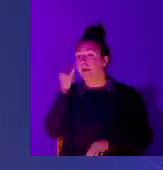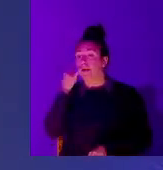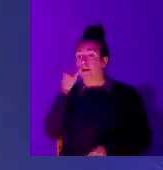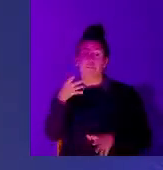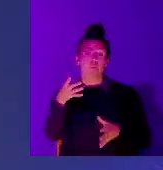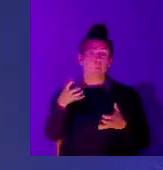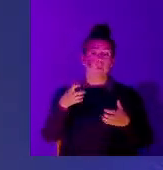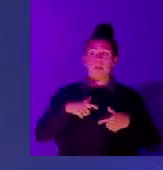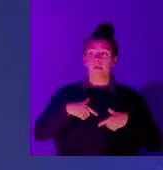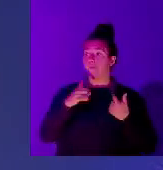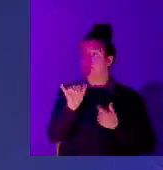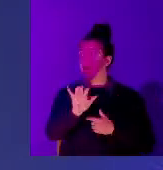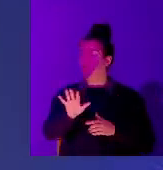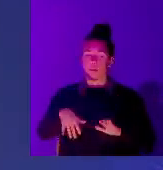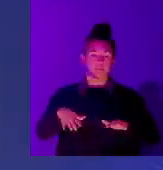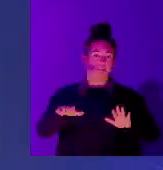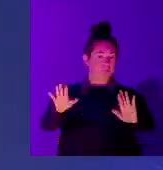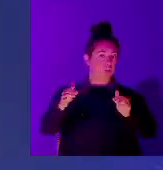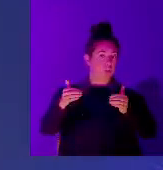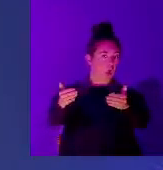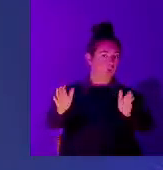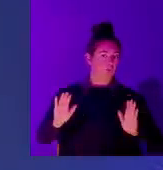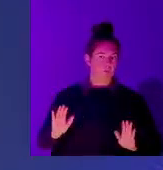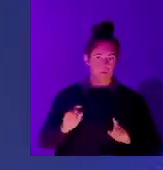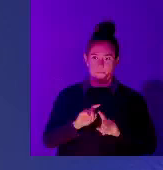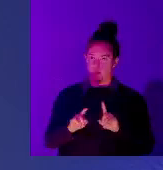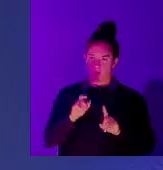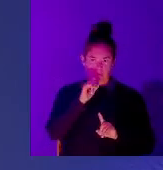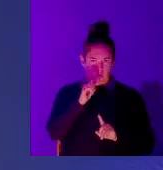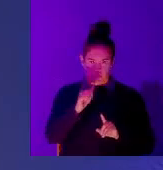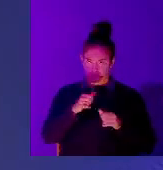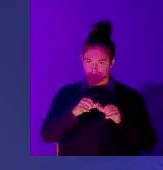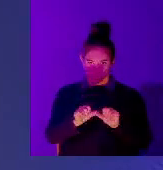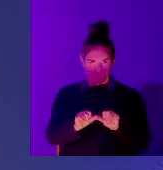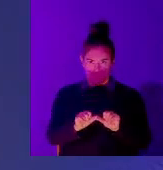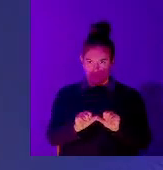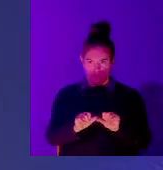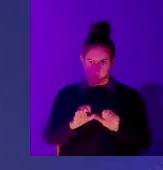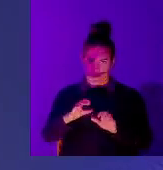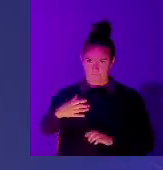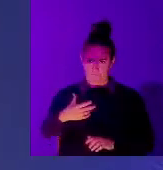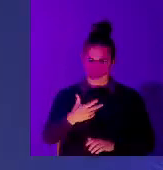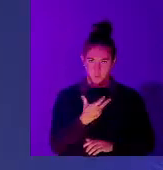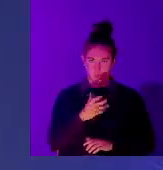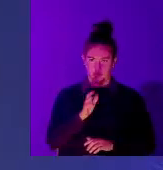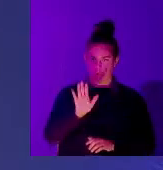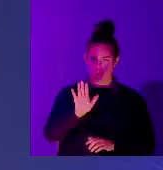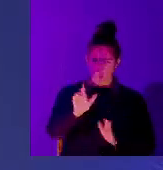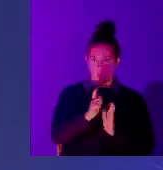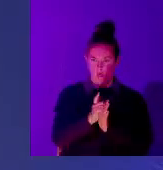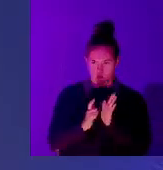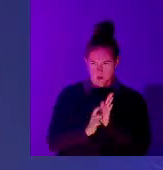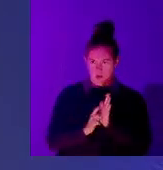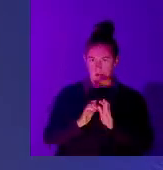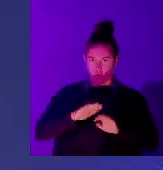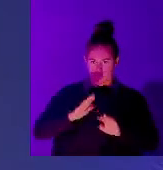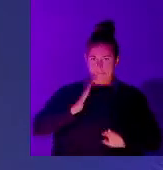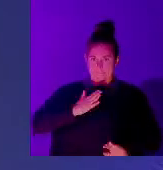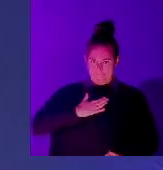way. But don't try to put your laws on my